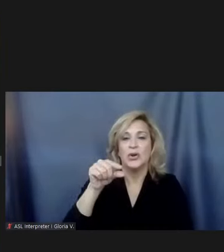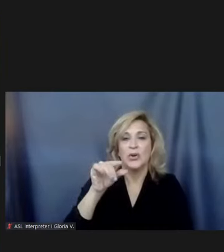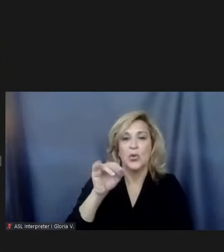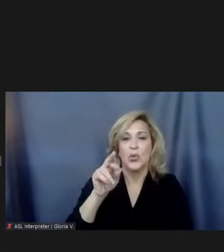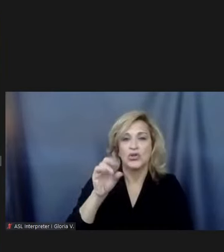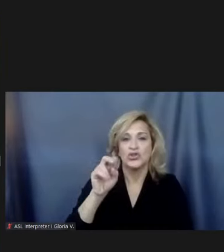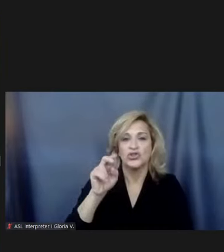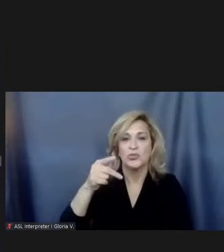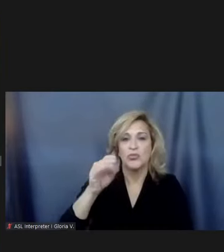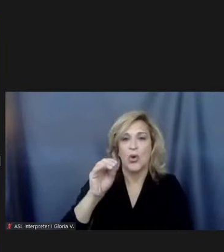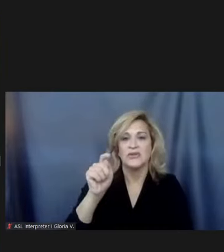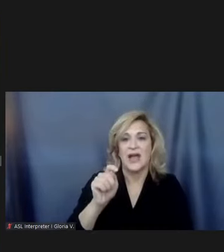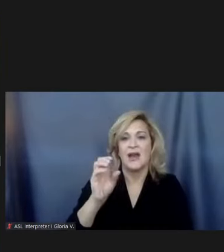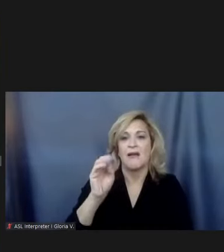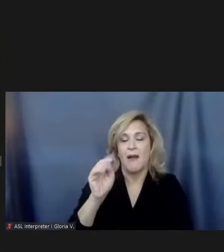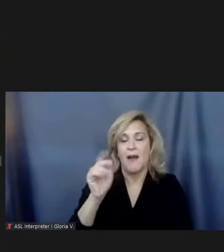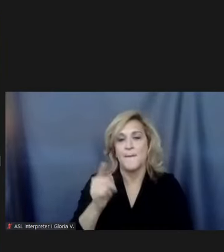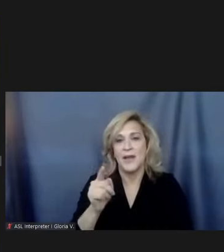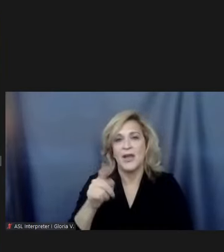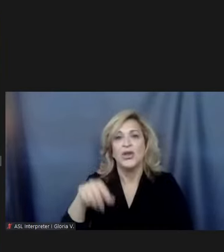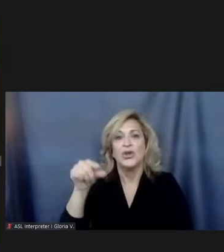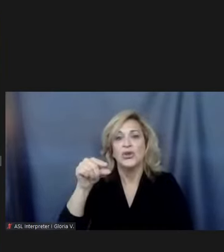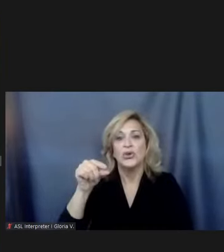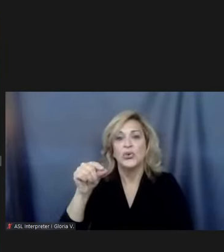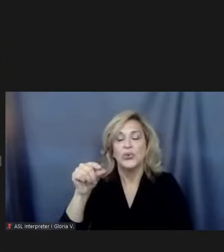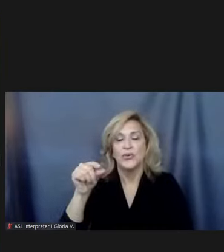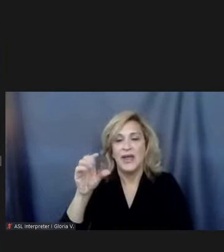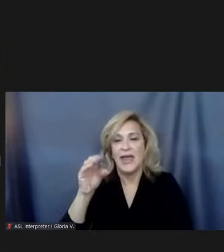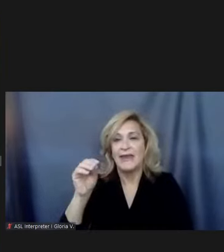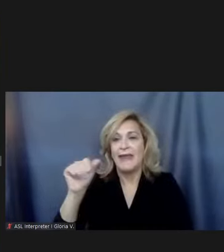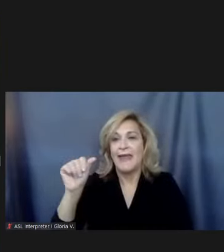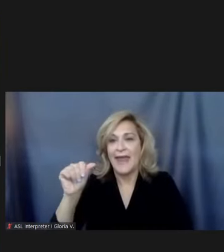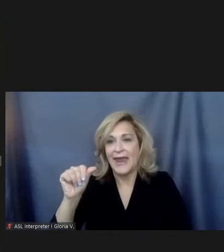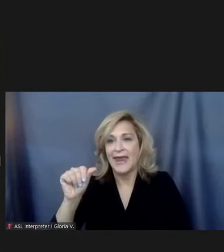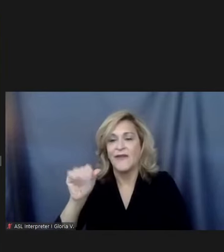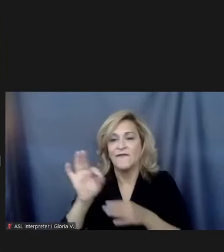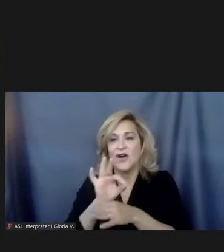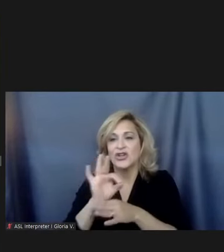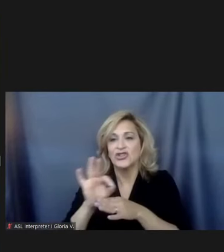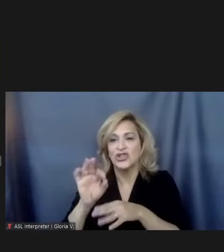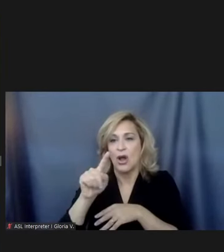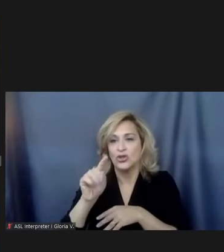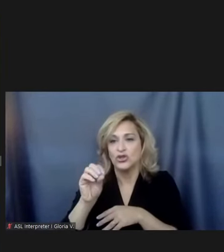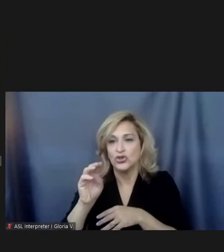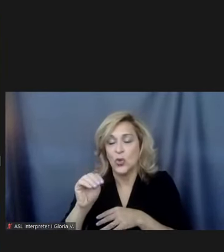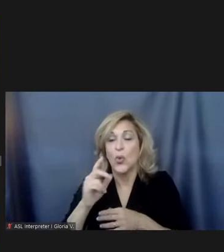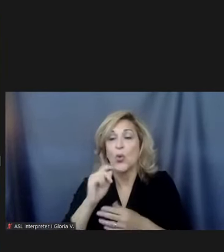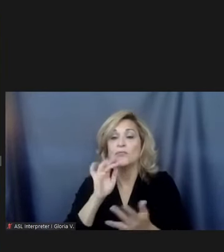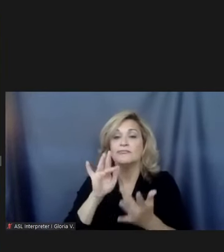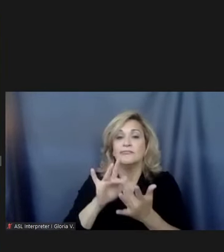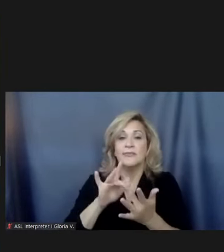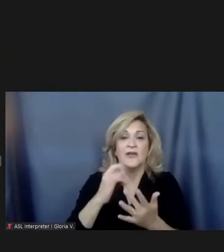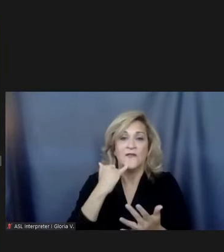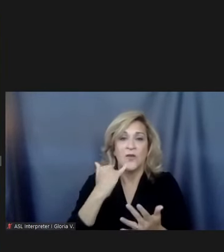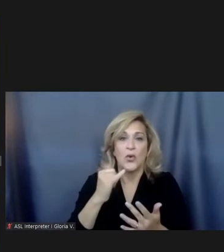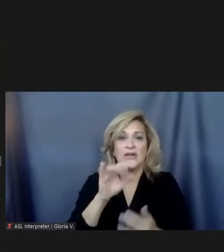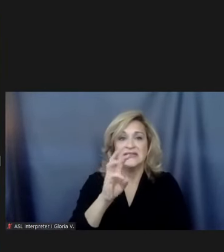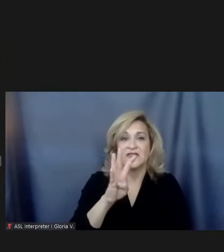new.mta.info/project/CBDTP, post in the Q&A function on Zoom, or call the public meeting hotline at